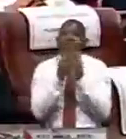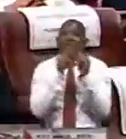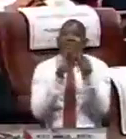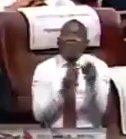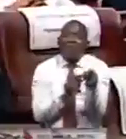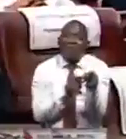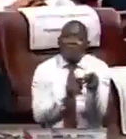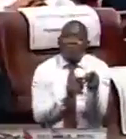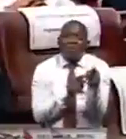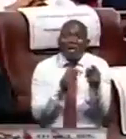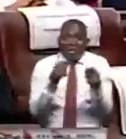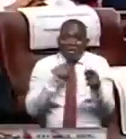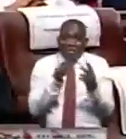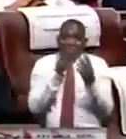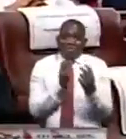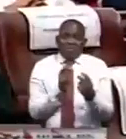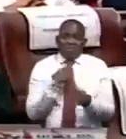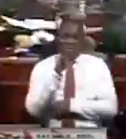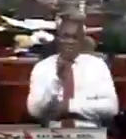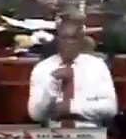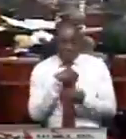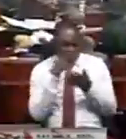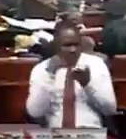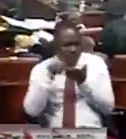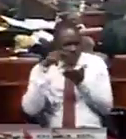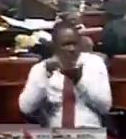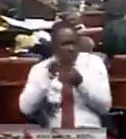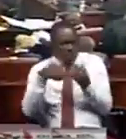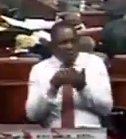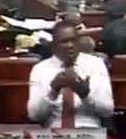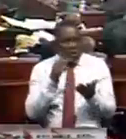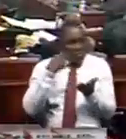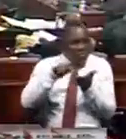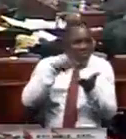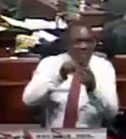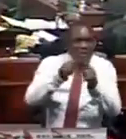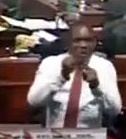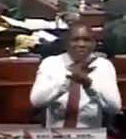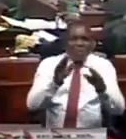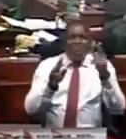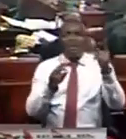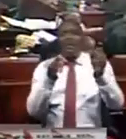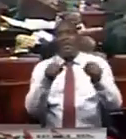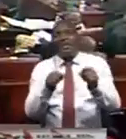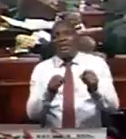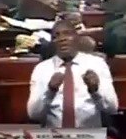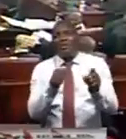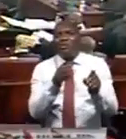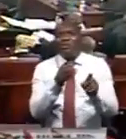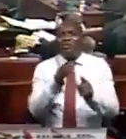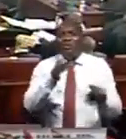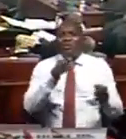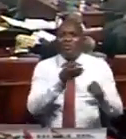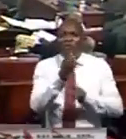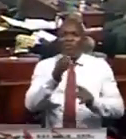not. As I'm sitting here, I'm reviewing this whole thing. Yes. I mean, nobody can compel a party to